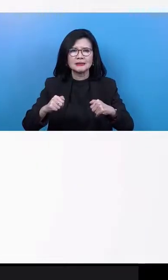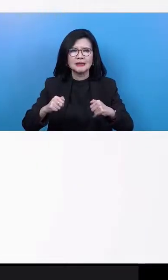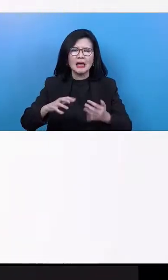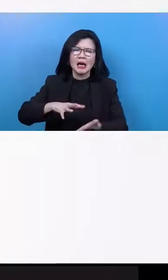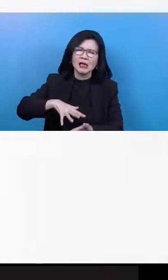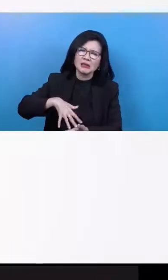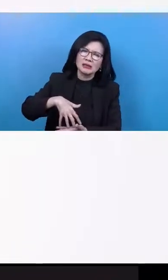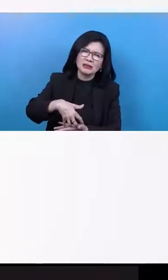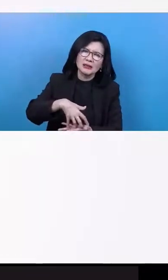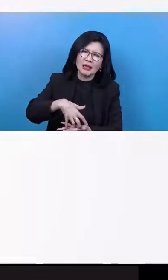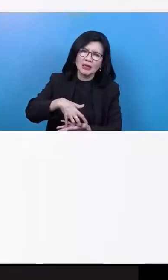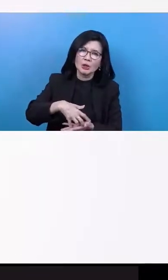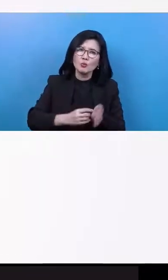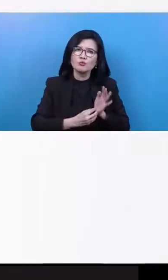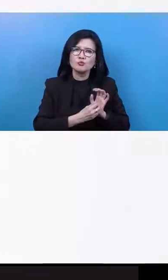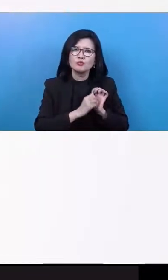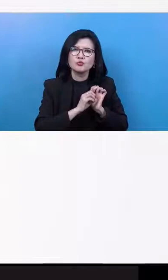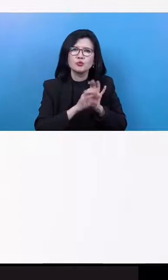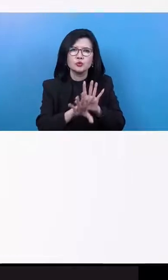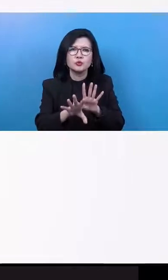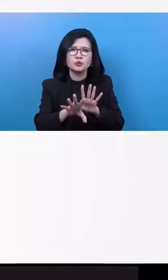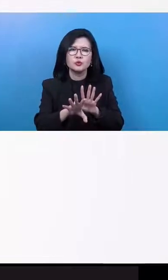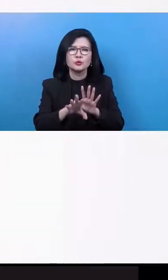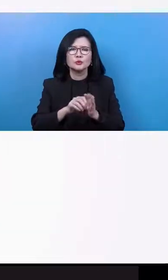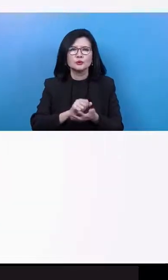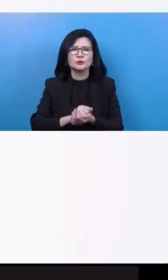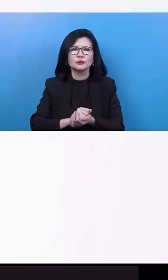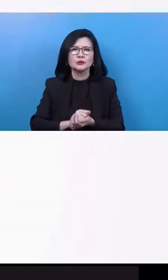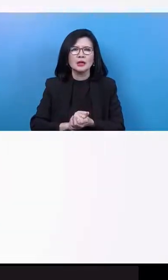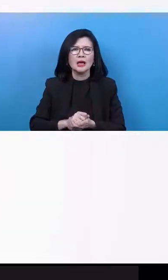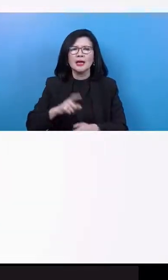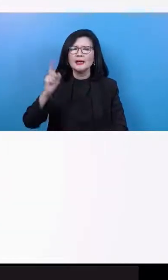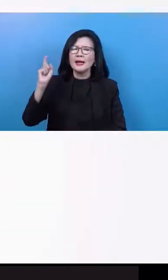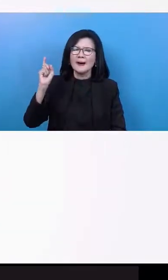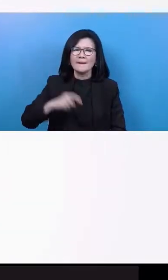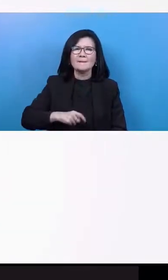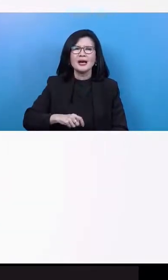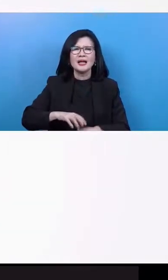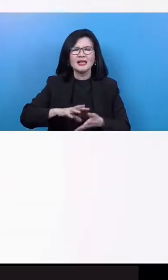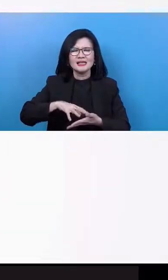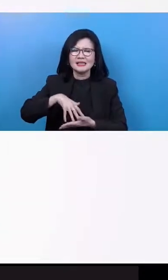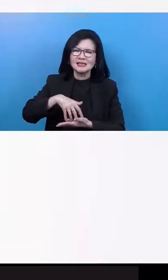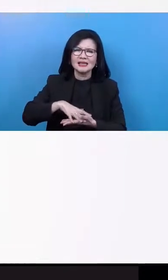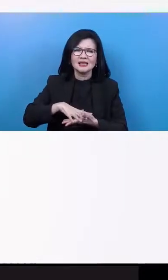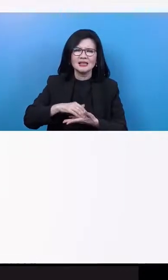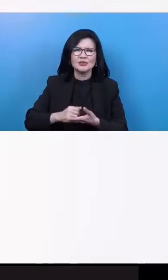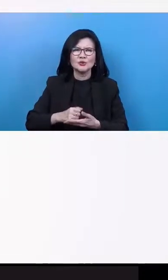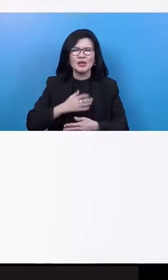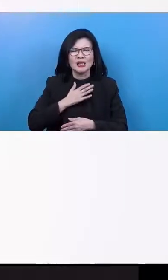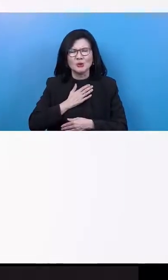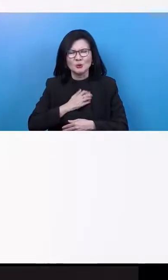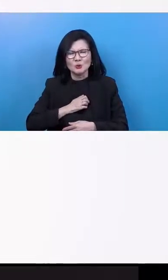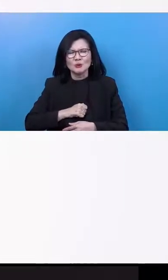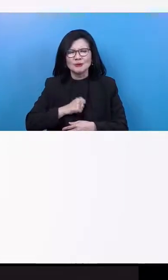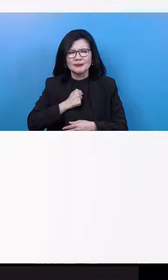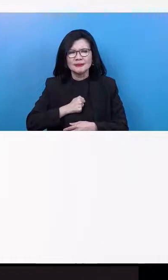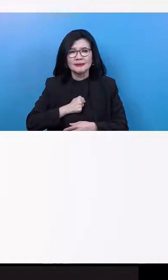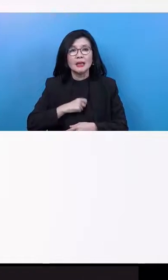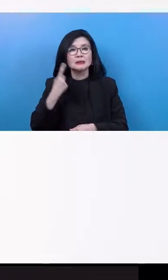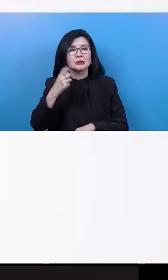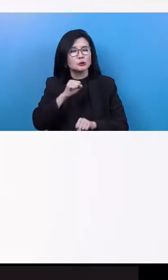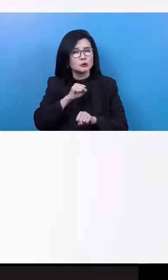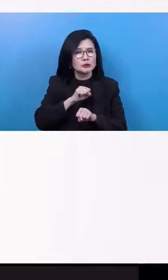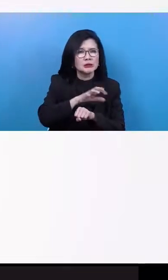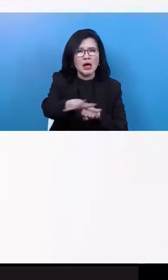most vulnerable actually suffered. But one of the major impact in Africa was actually